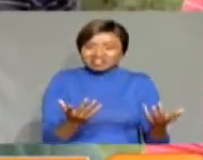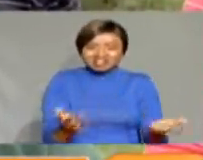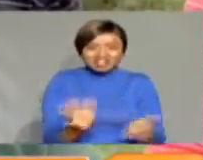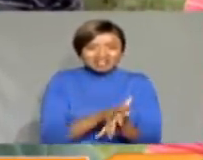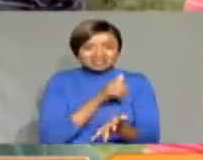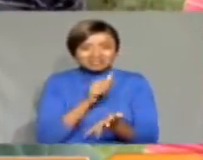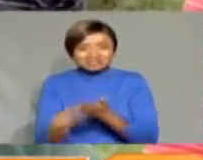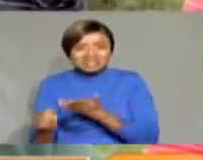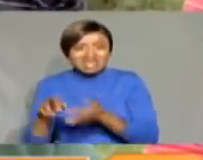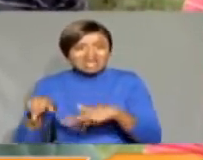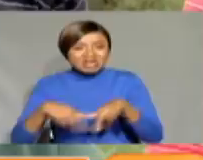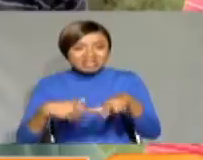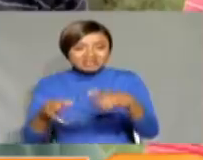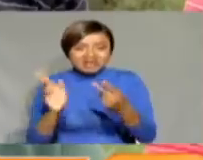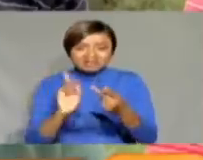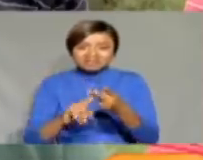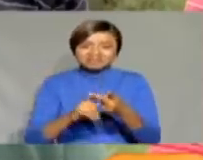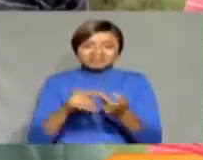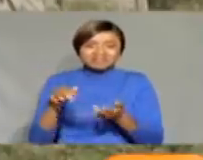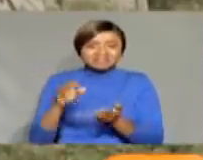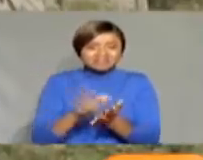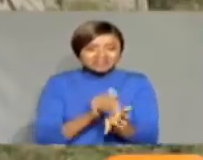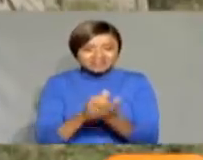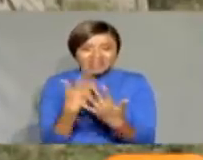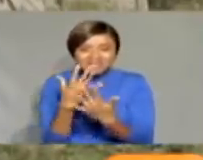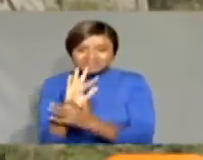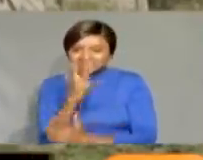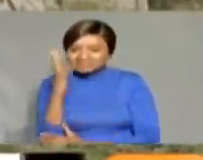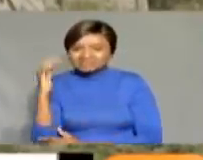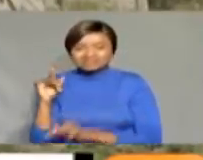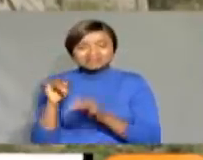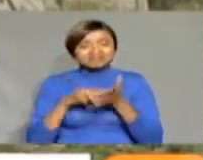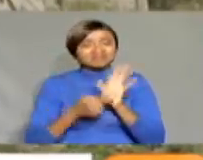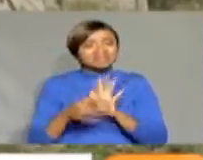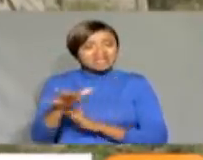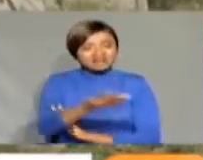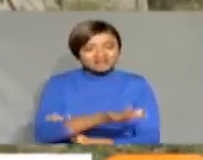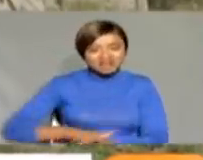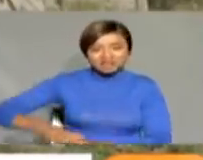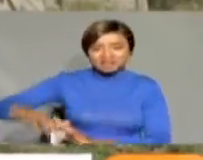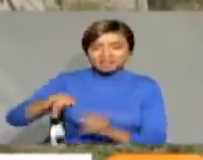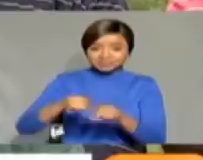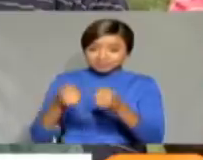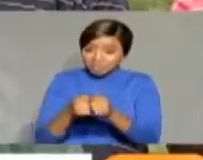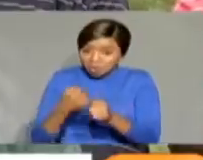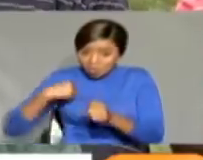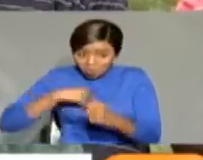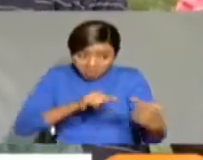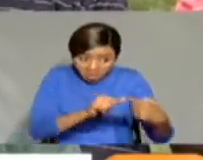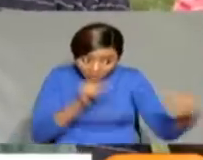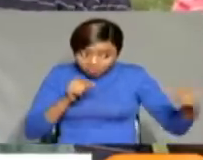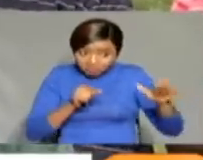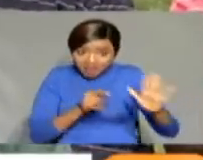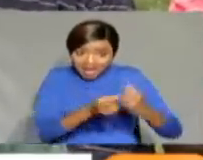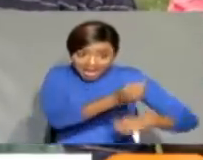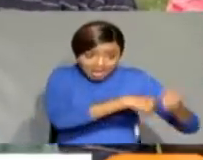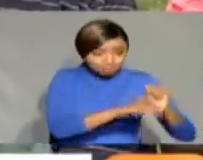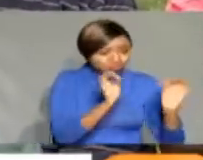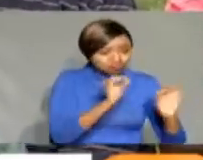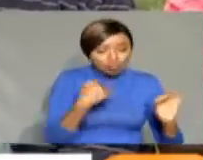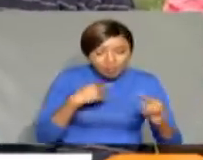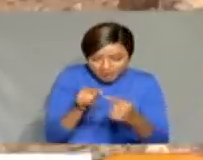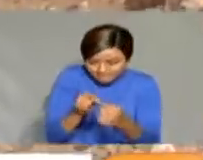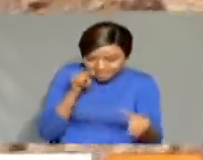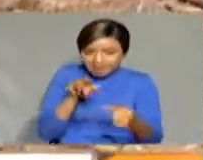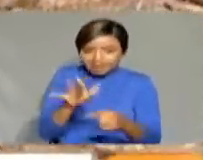our water tower, destroying our streams, destroying the environment in general. We are not against what is happening. We are against the effects of what